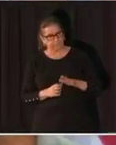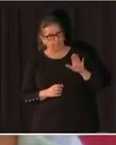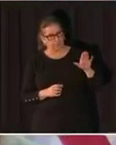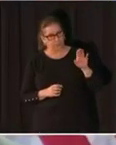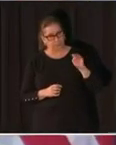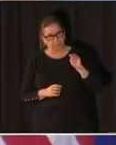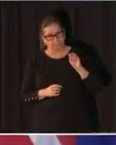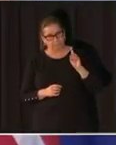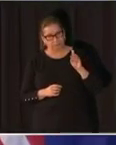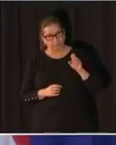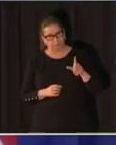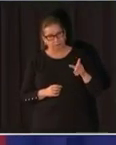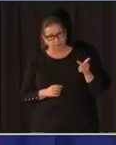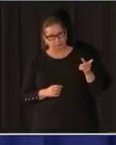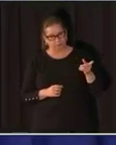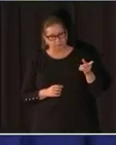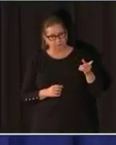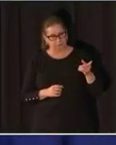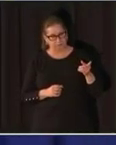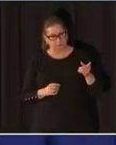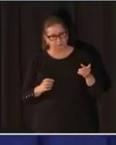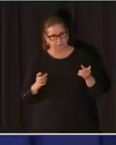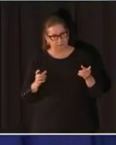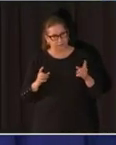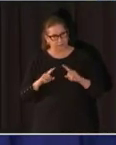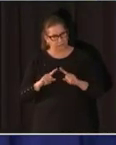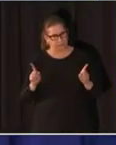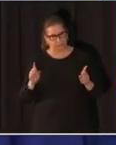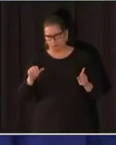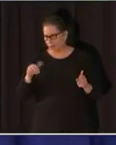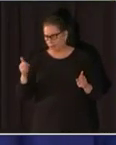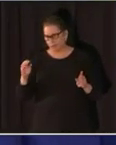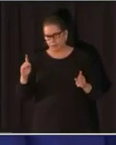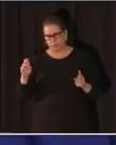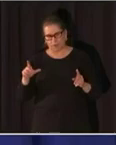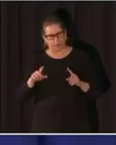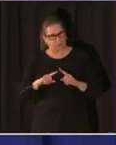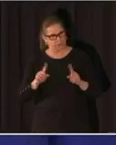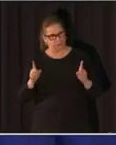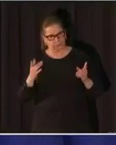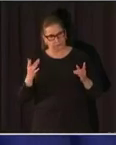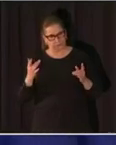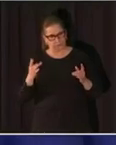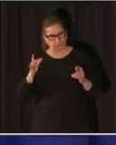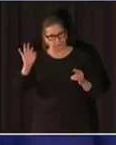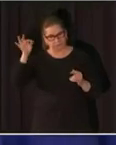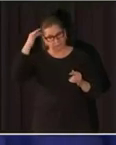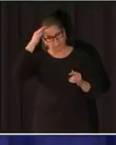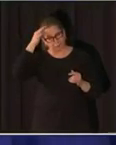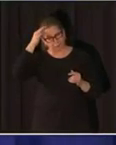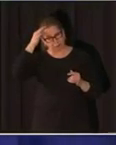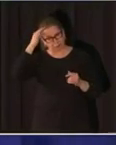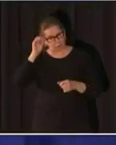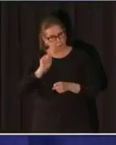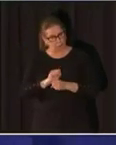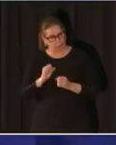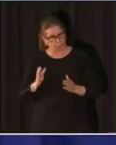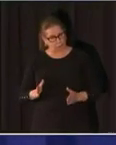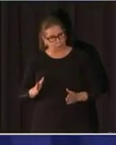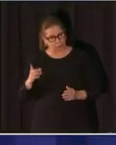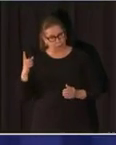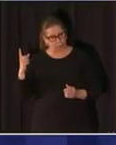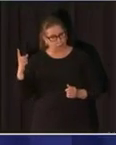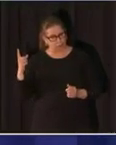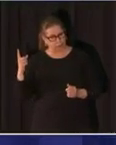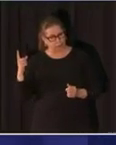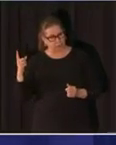And then to the mayor, just given the number of federal workers who are DC residents, how do you think the federal government, or how are you